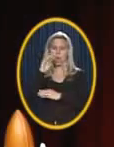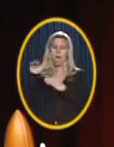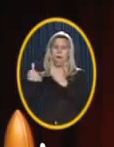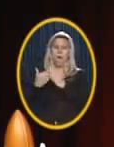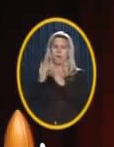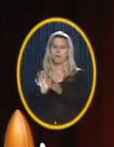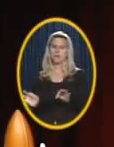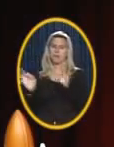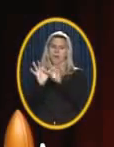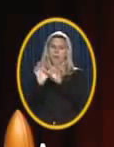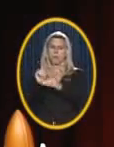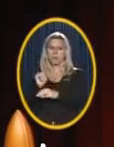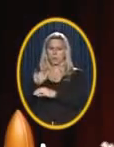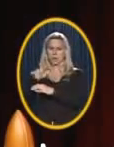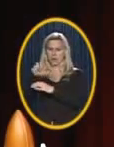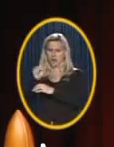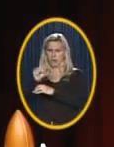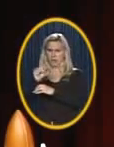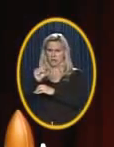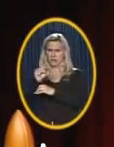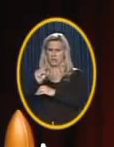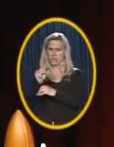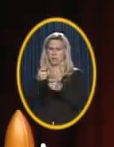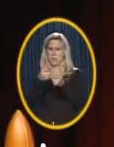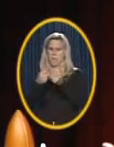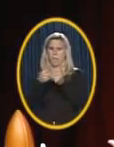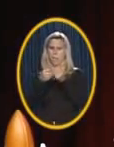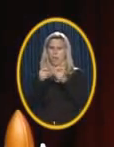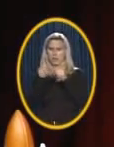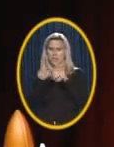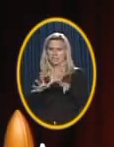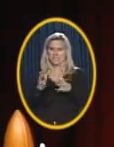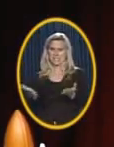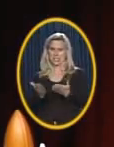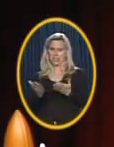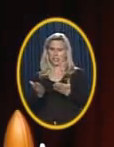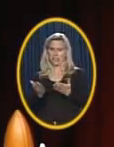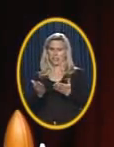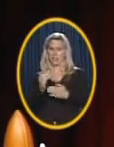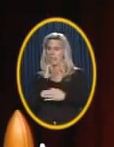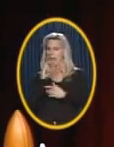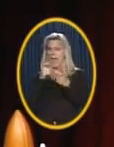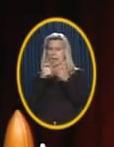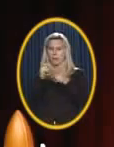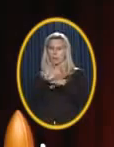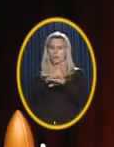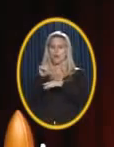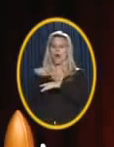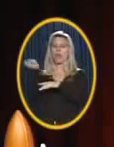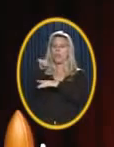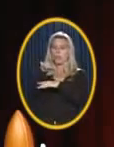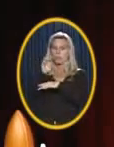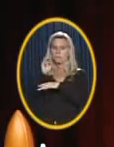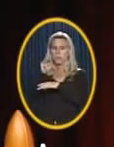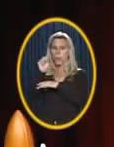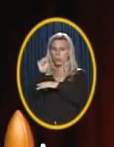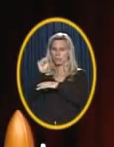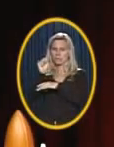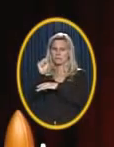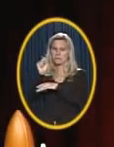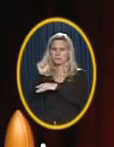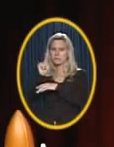critical tiles had been pull tested back here and that they hadn't pulled on those particular tiles because they